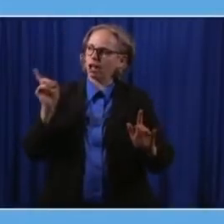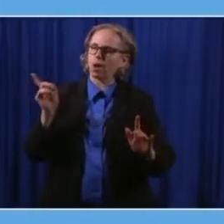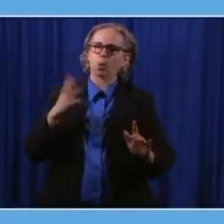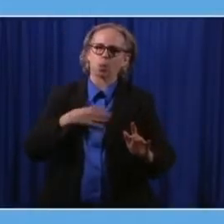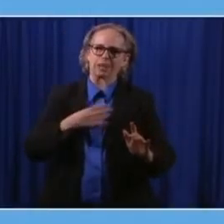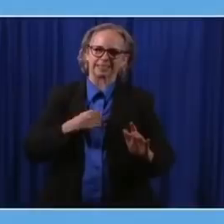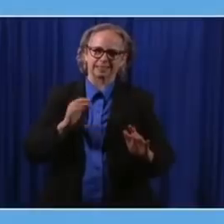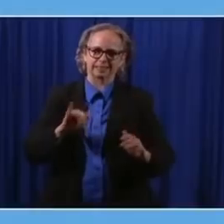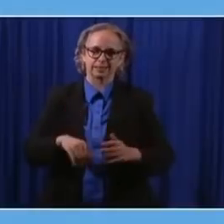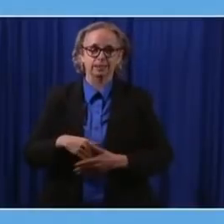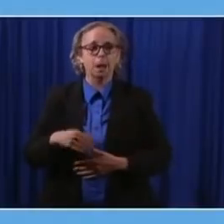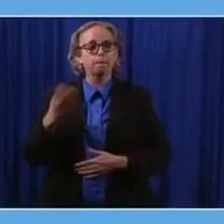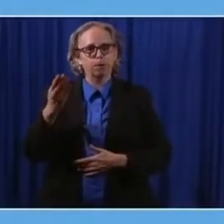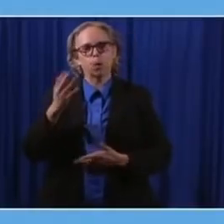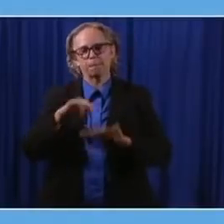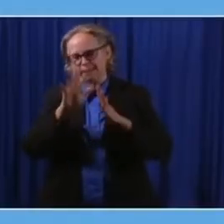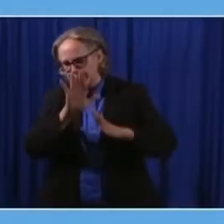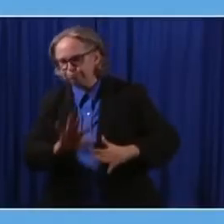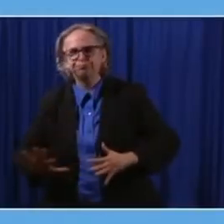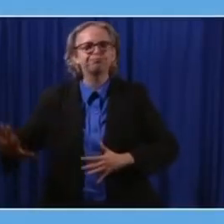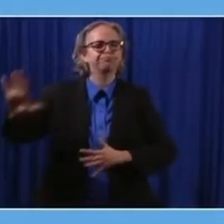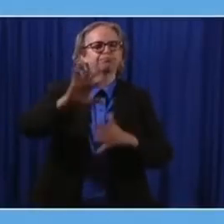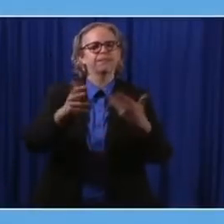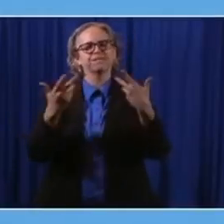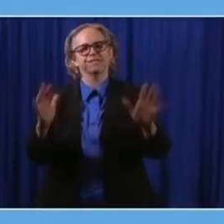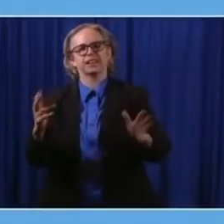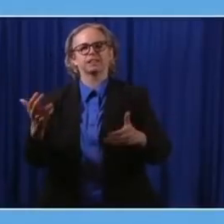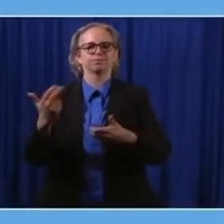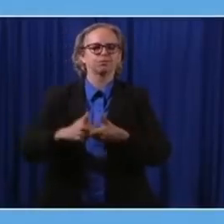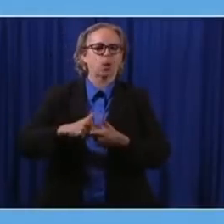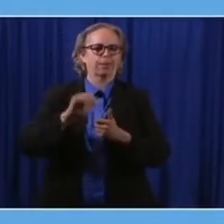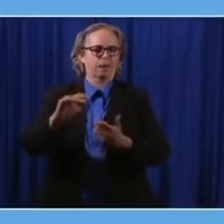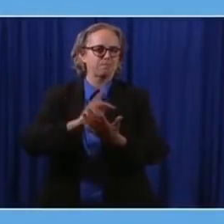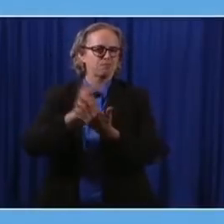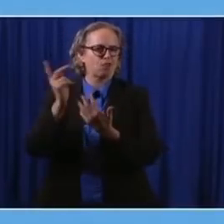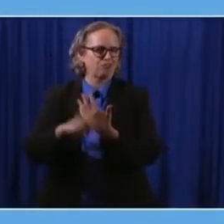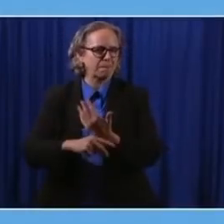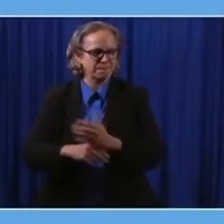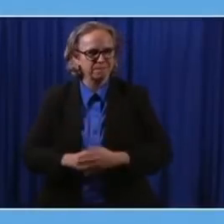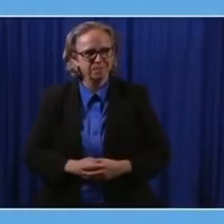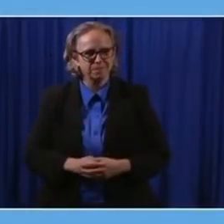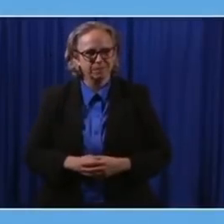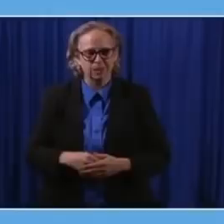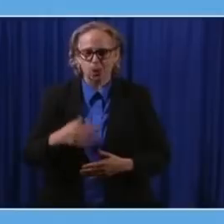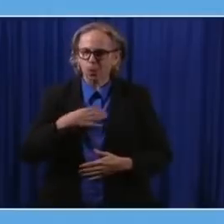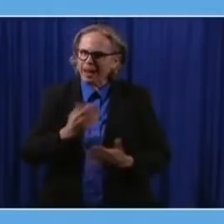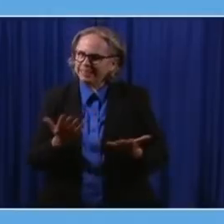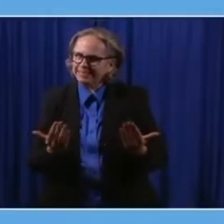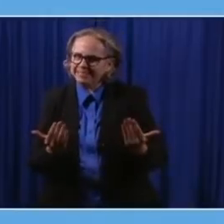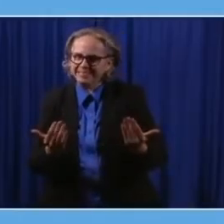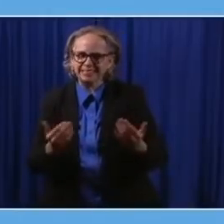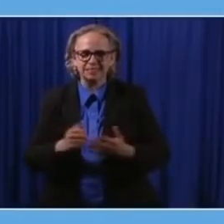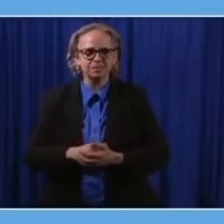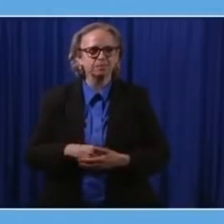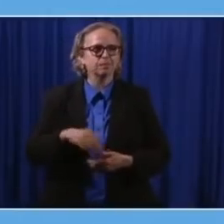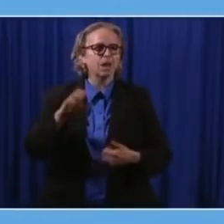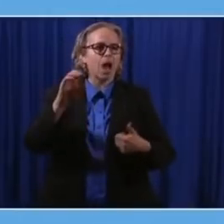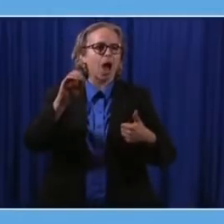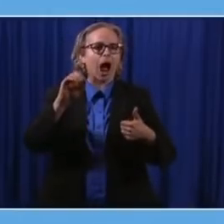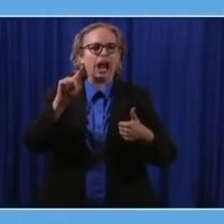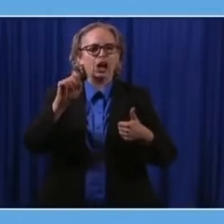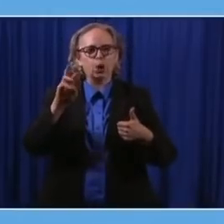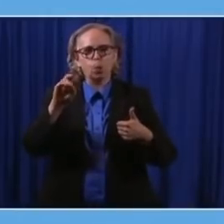are in blue. The ones that are in white are not yet covered. So those are Ottawa,